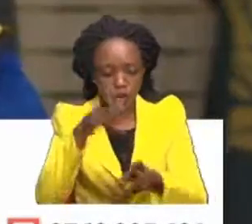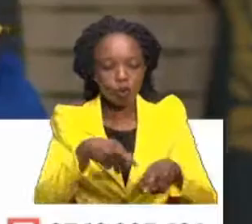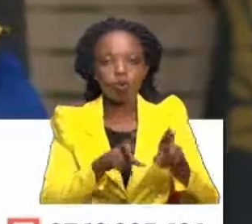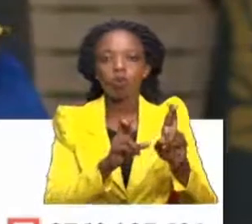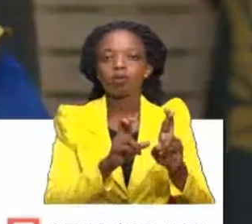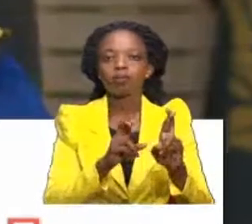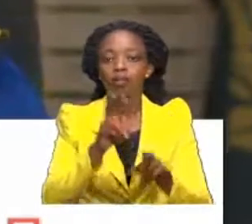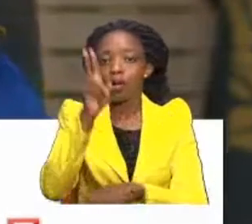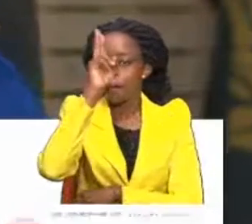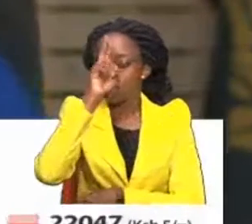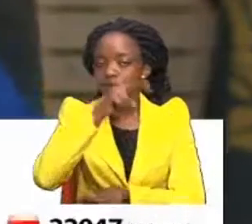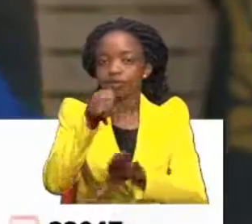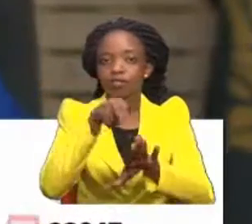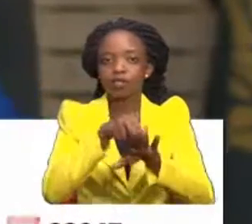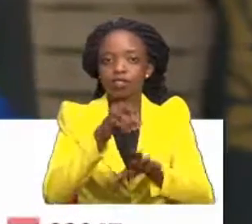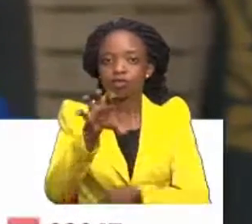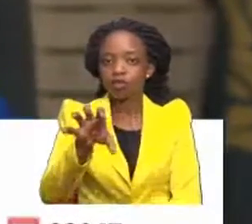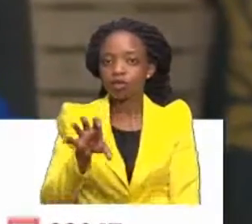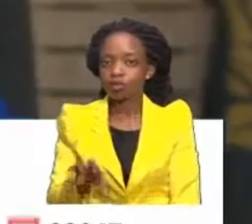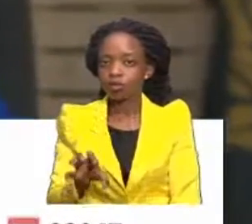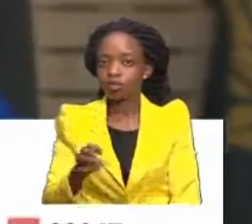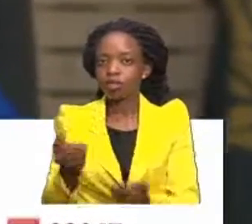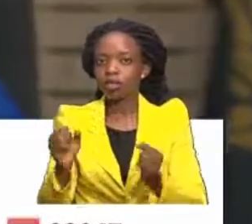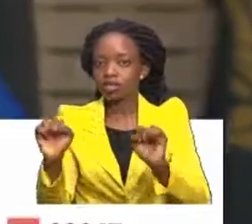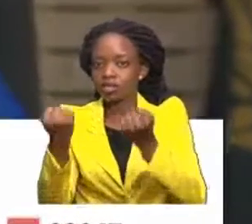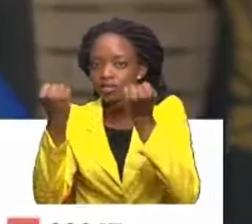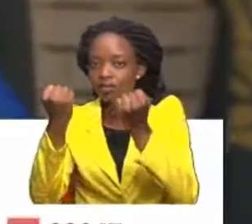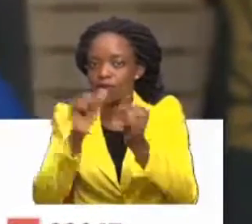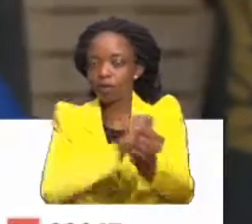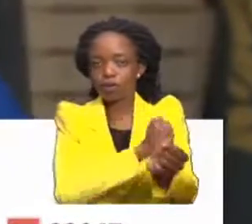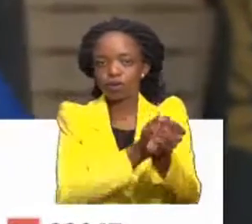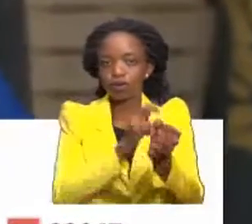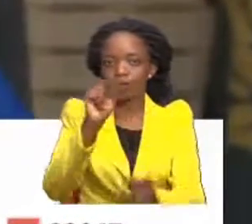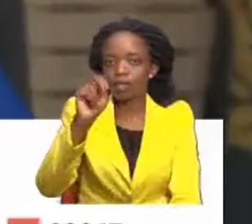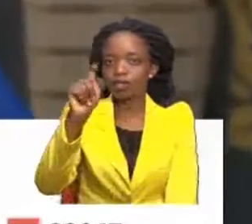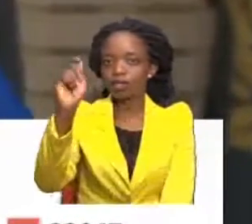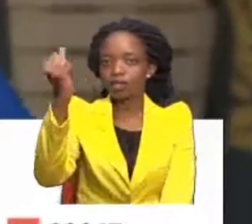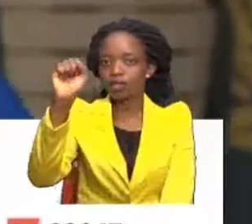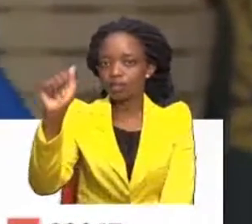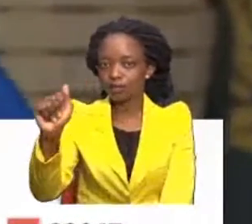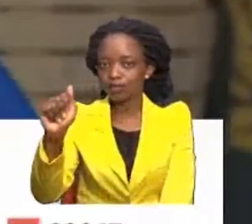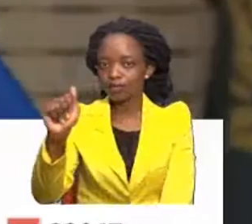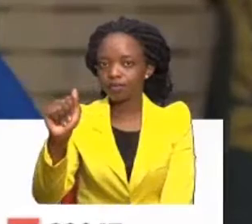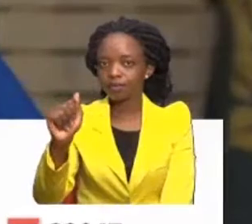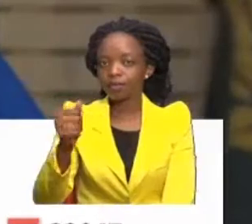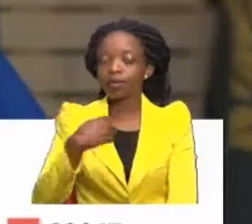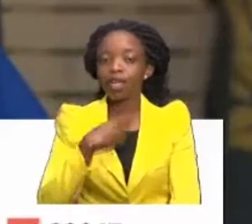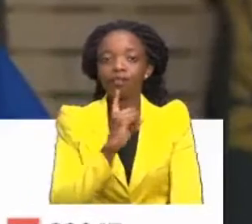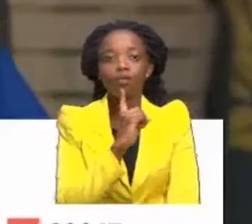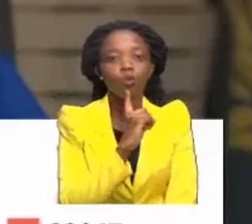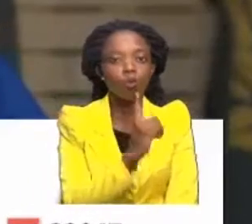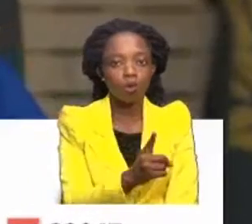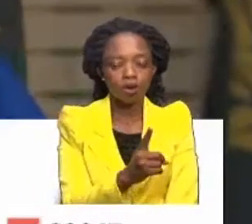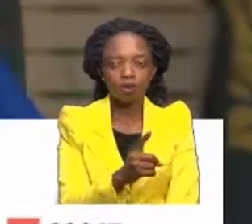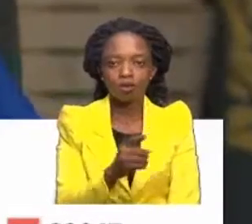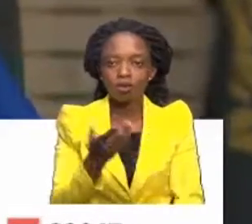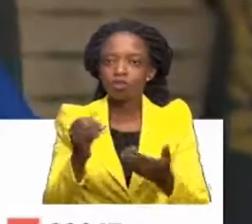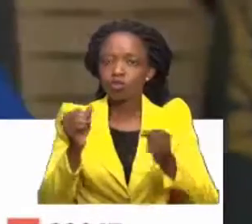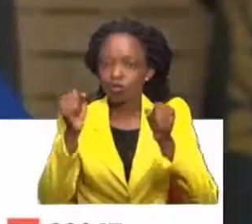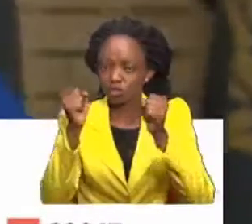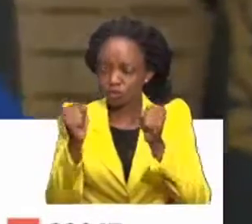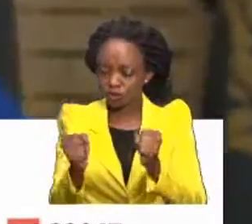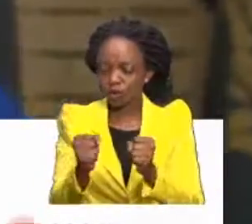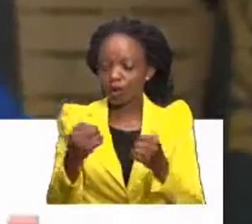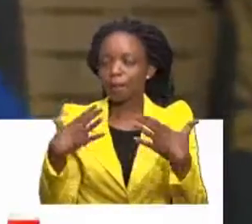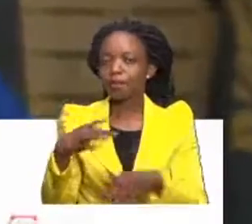The police and the National Transport and Safety Authority, that is the NTSA, have been instructed to deal firmly with